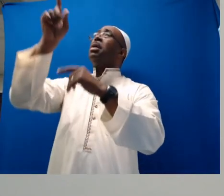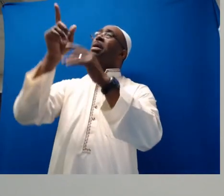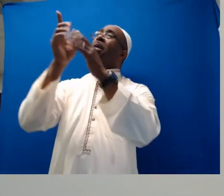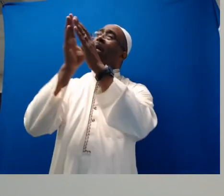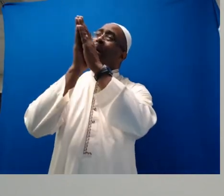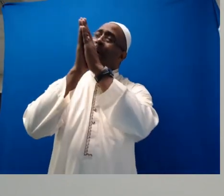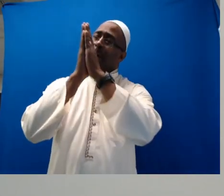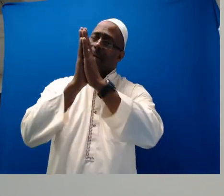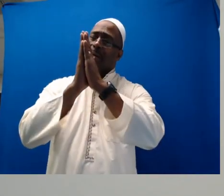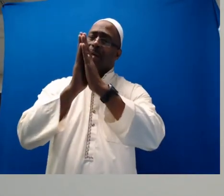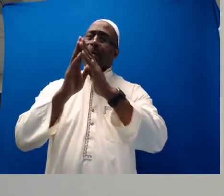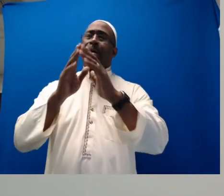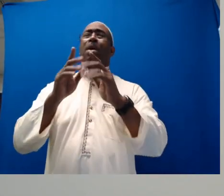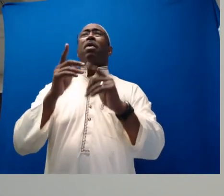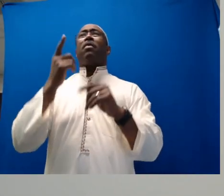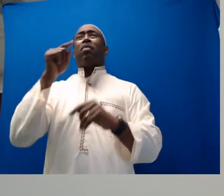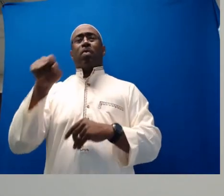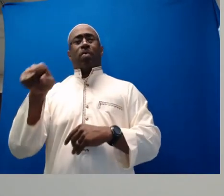on their behalf.